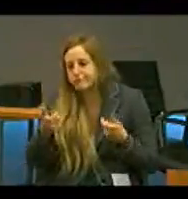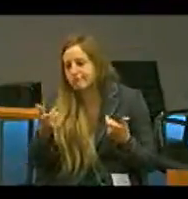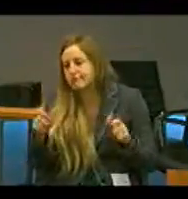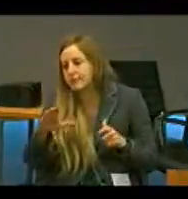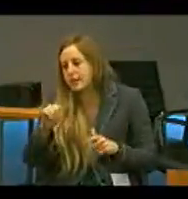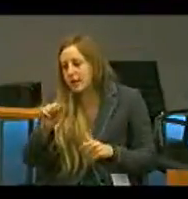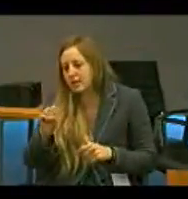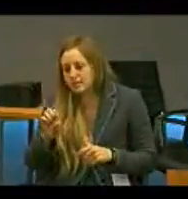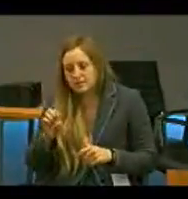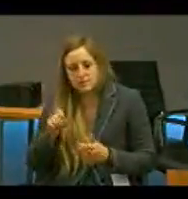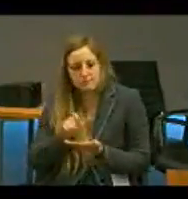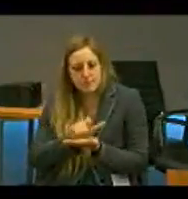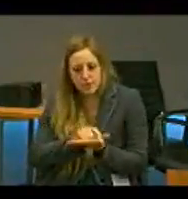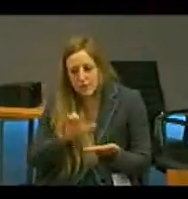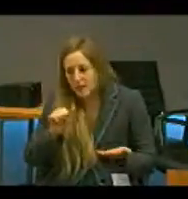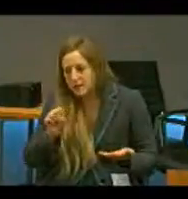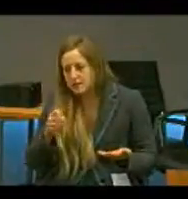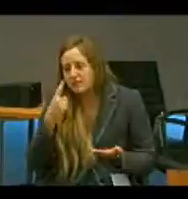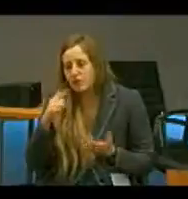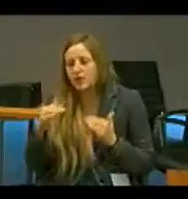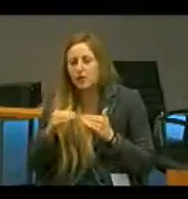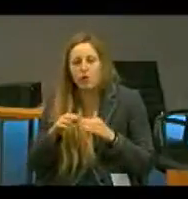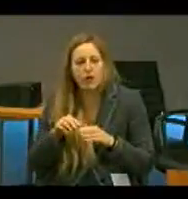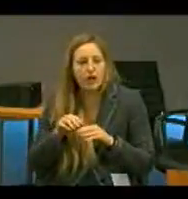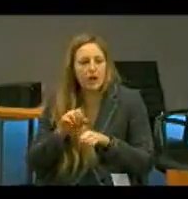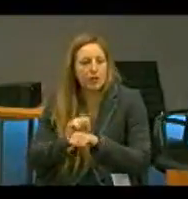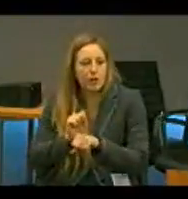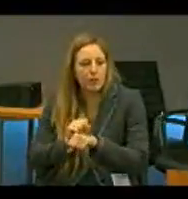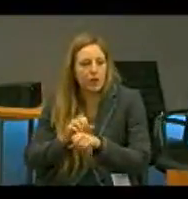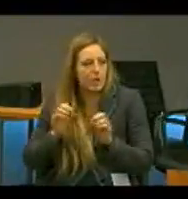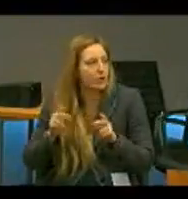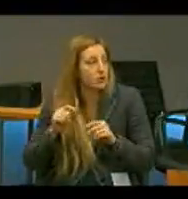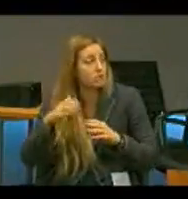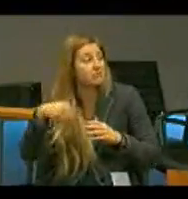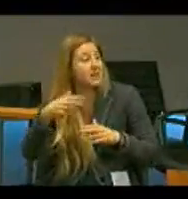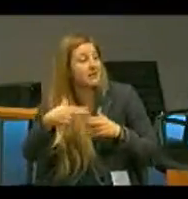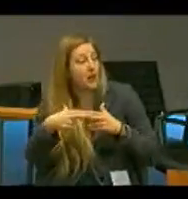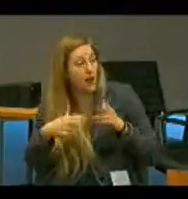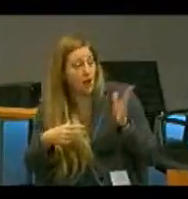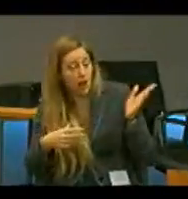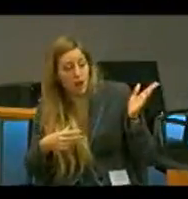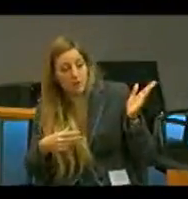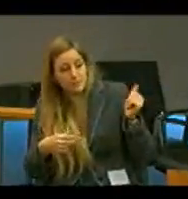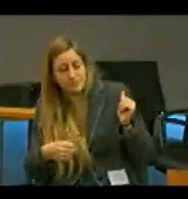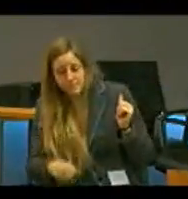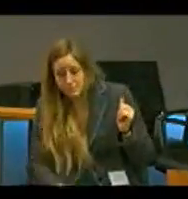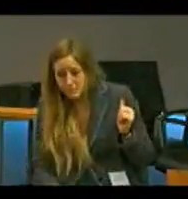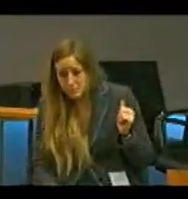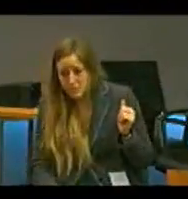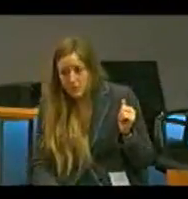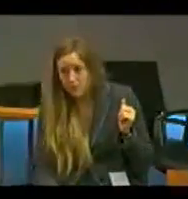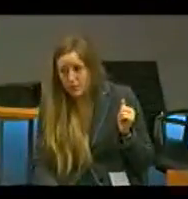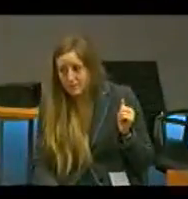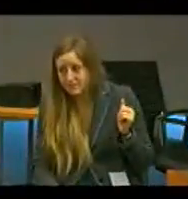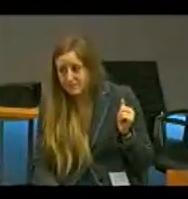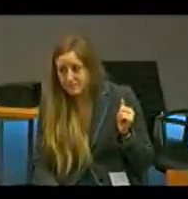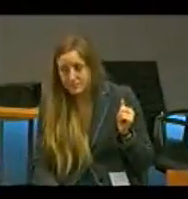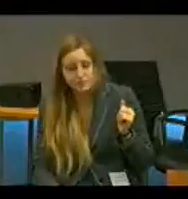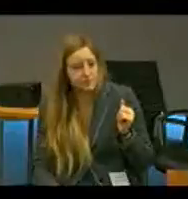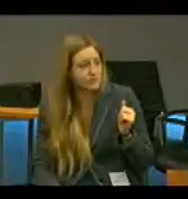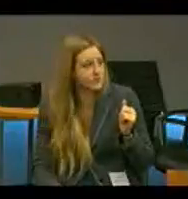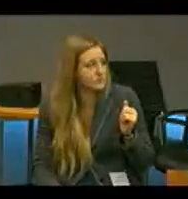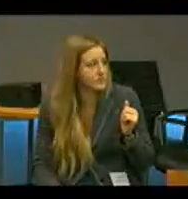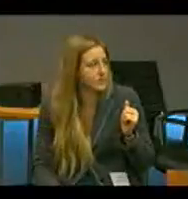Commission. So I'd like to go to my next slide. The federal civil rights policies regarding